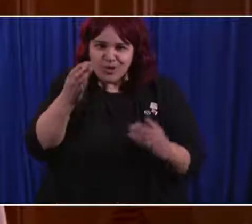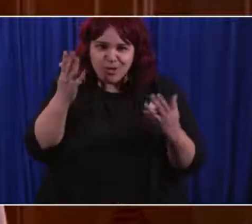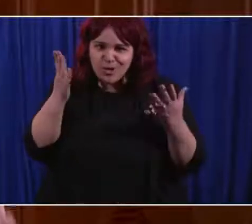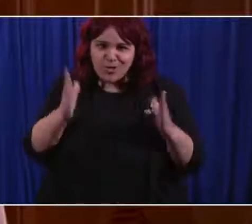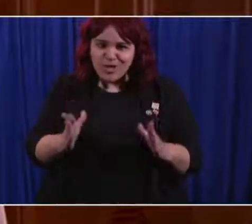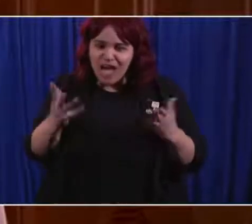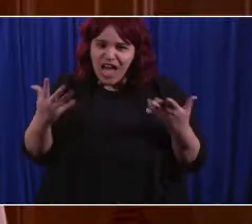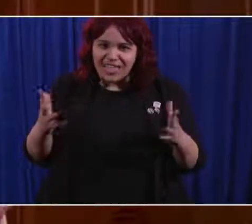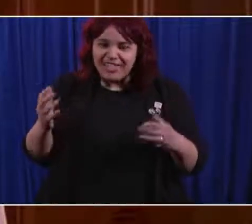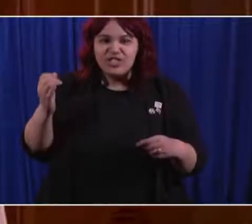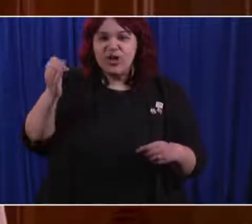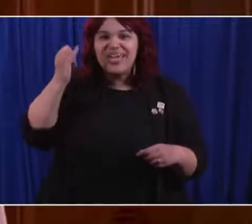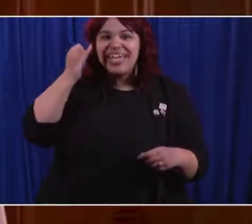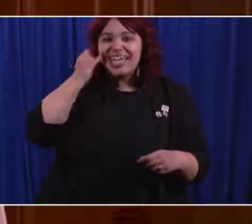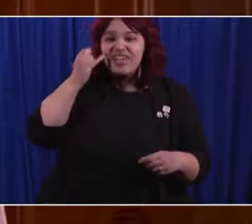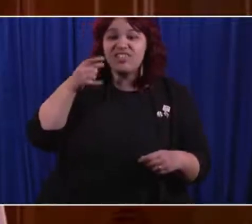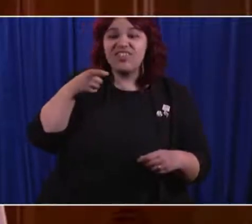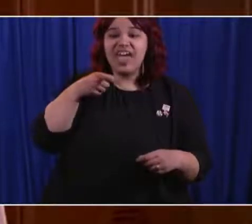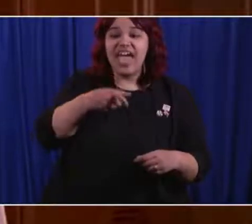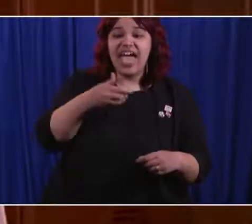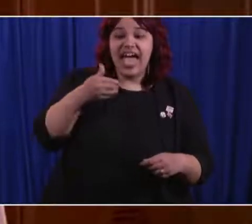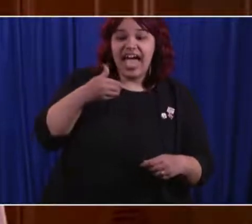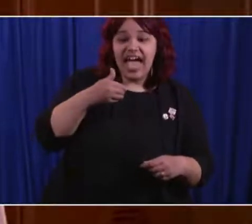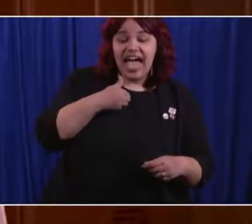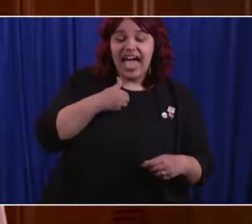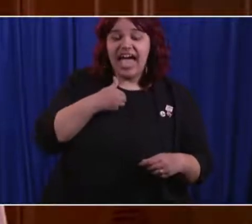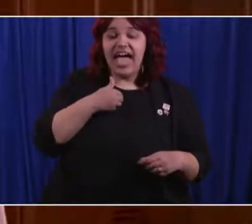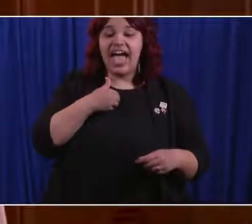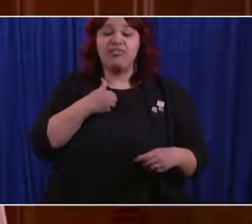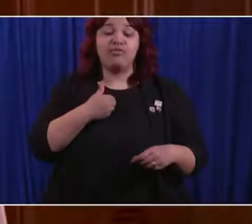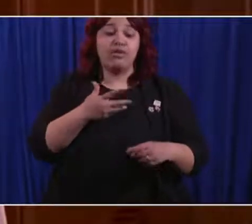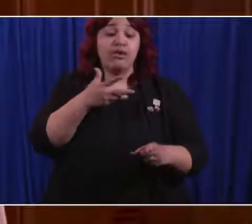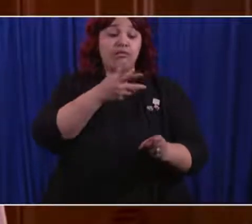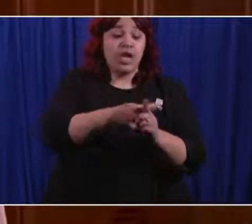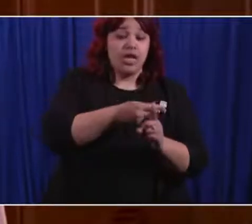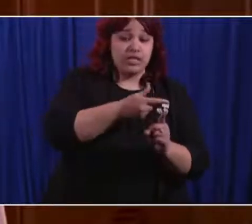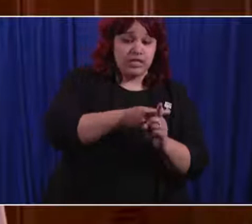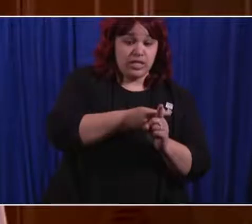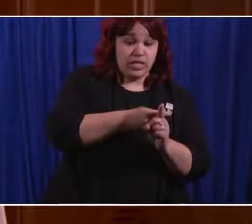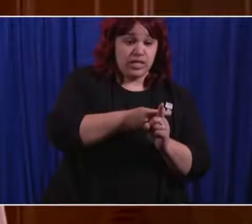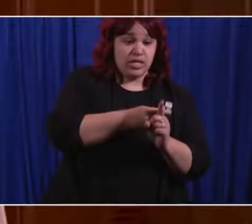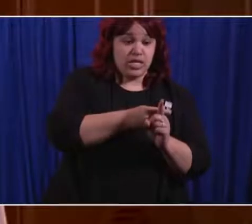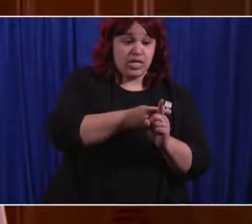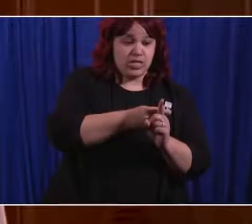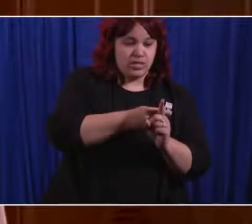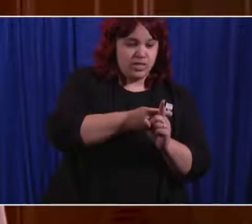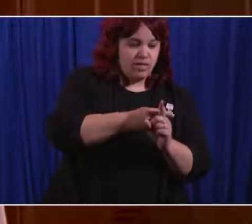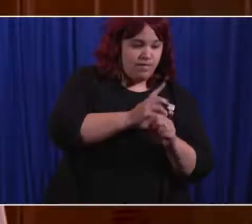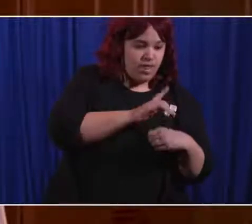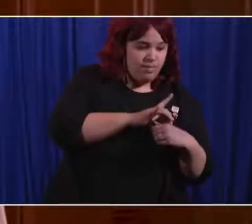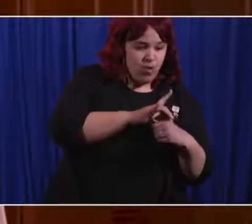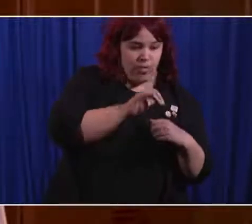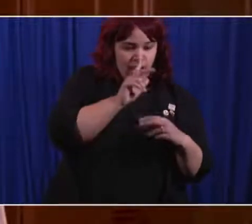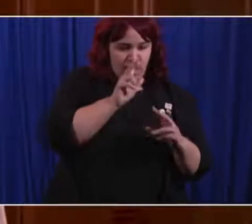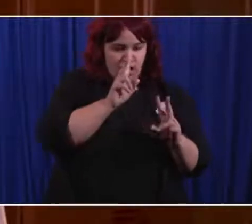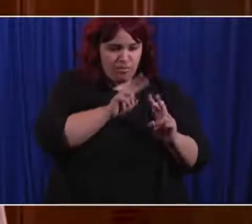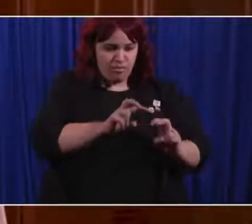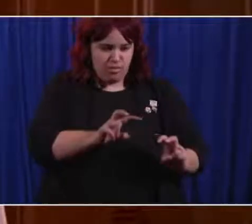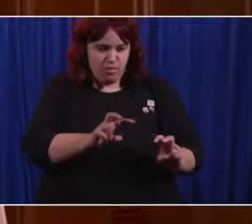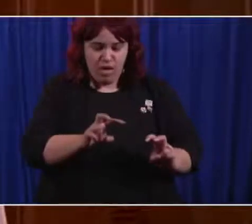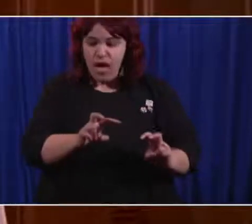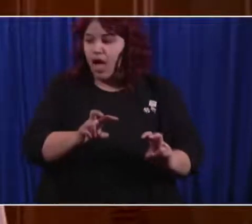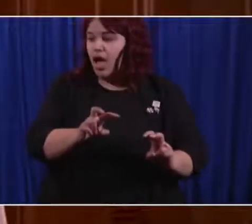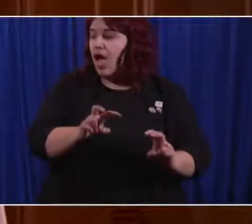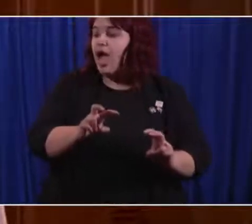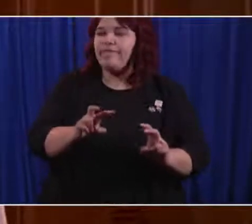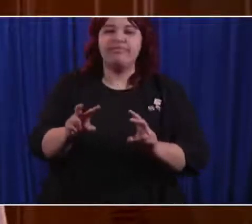or let's say 2 days from now, they can usually tell you whether those are going to fill or not. So what we